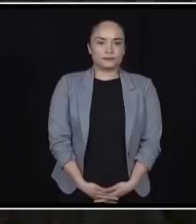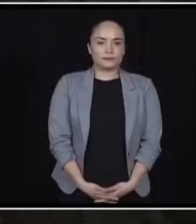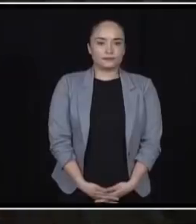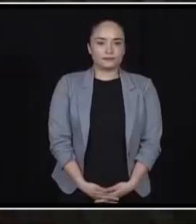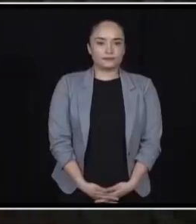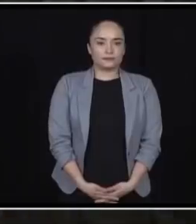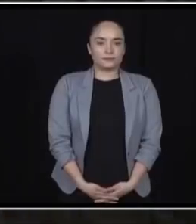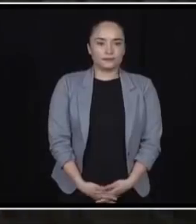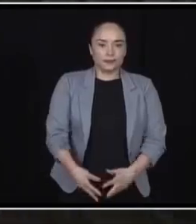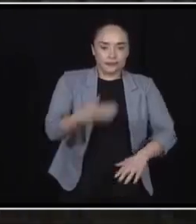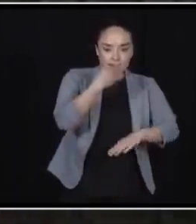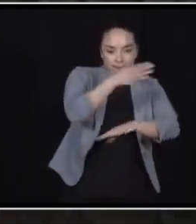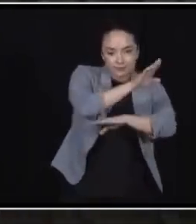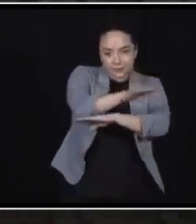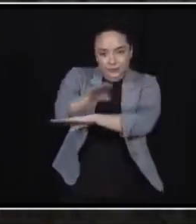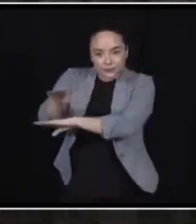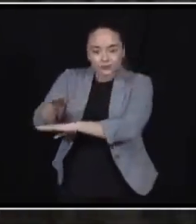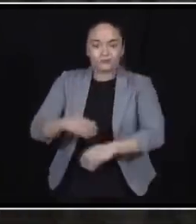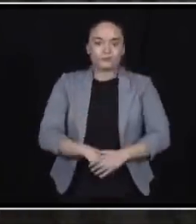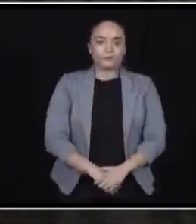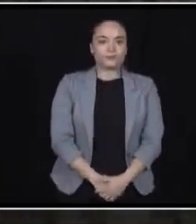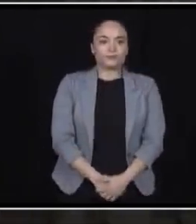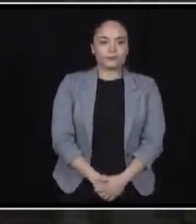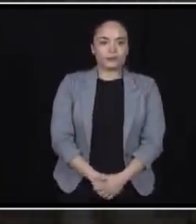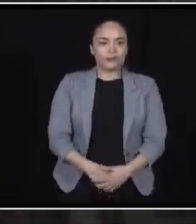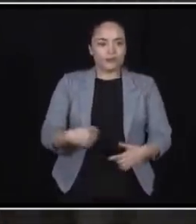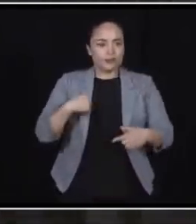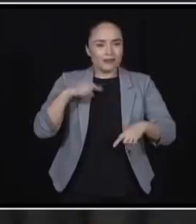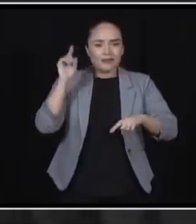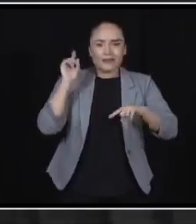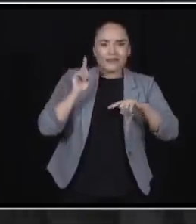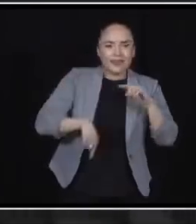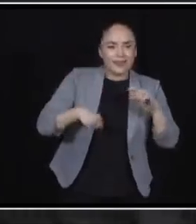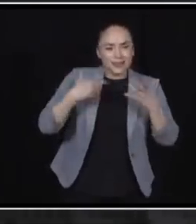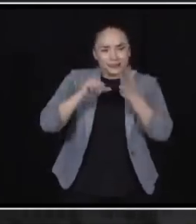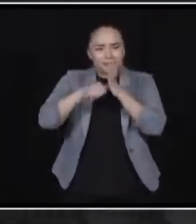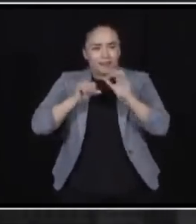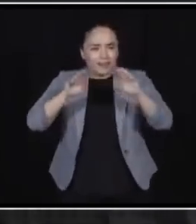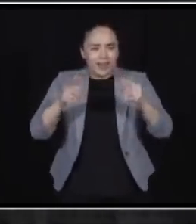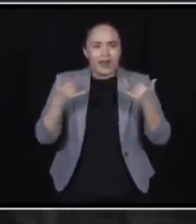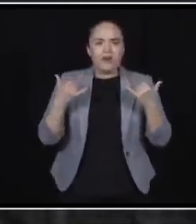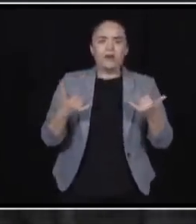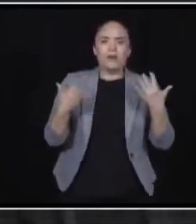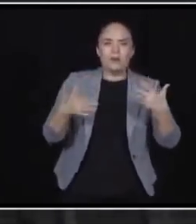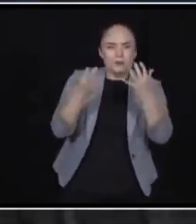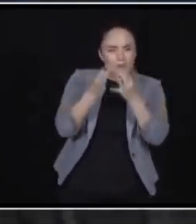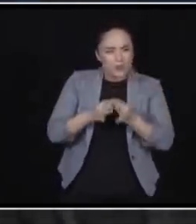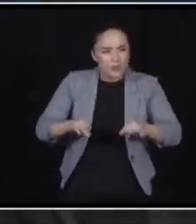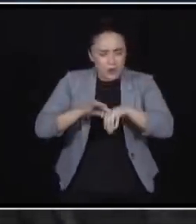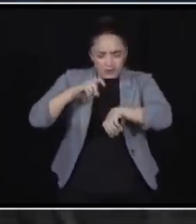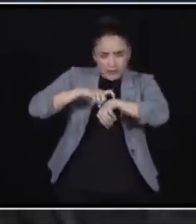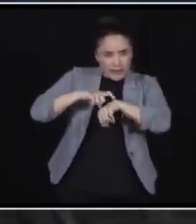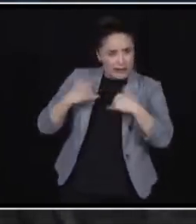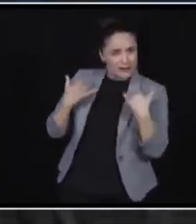Well, good afternoon. I can't stress this enough. We're at a critical point right now. Many of